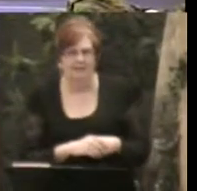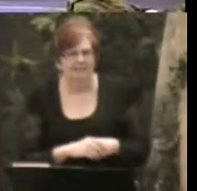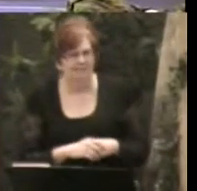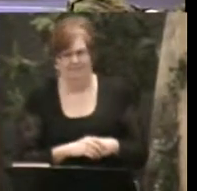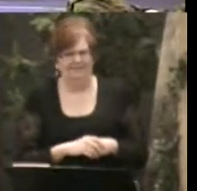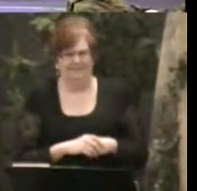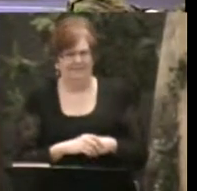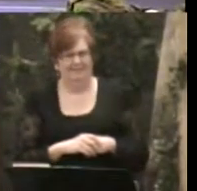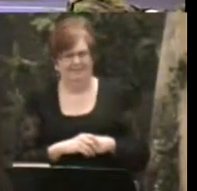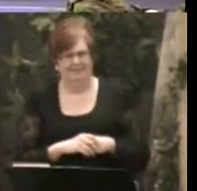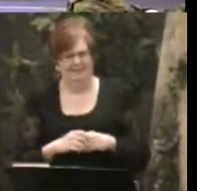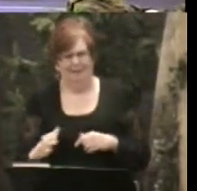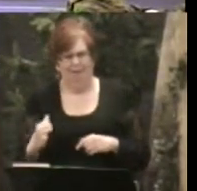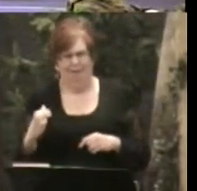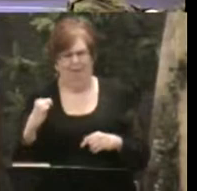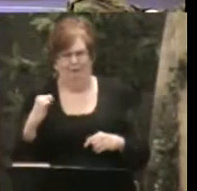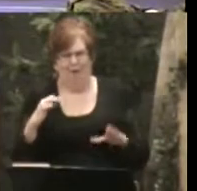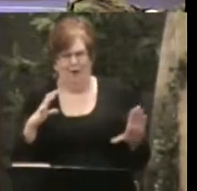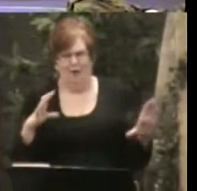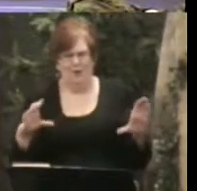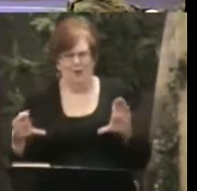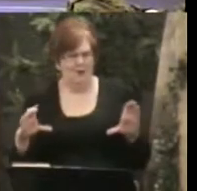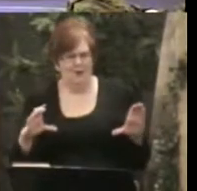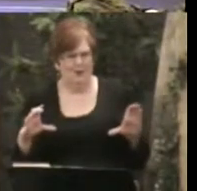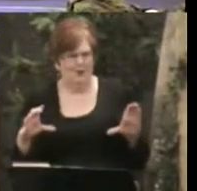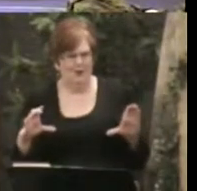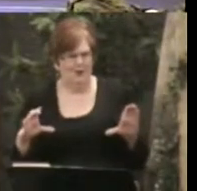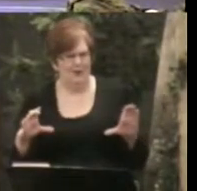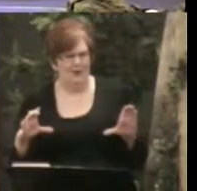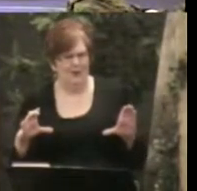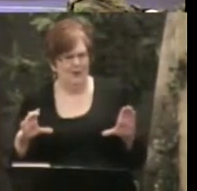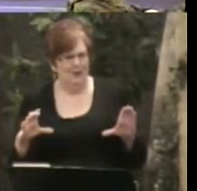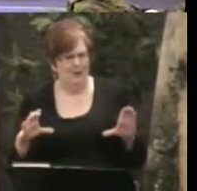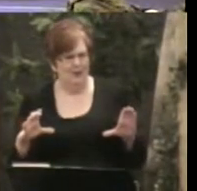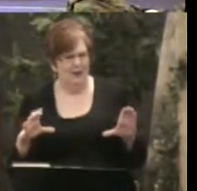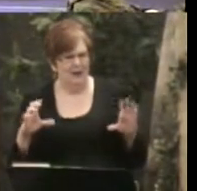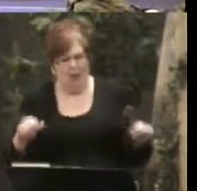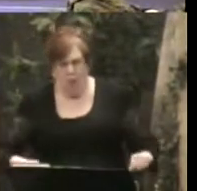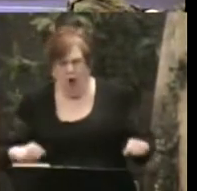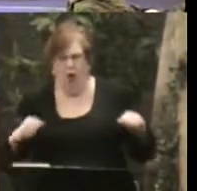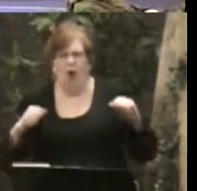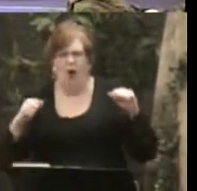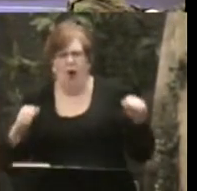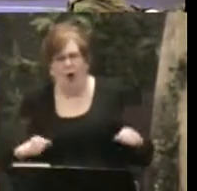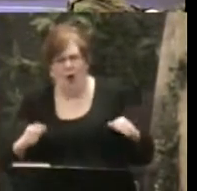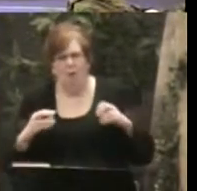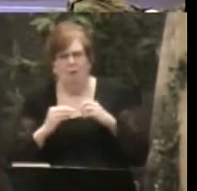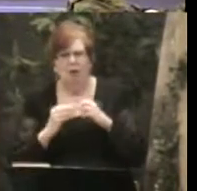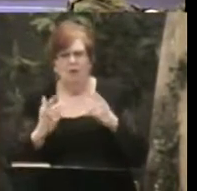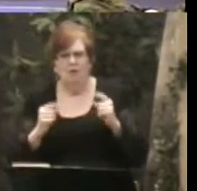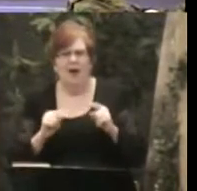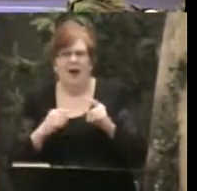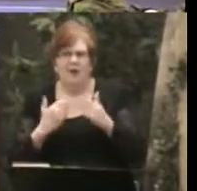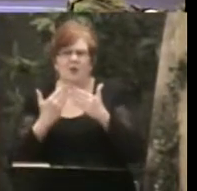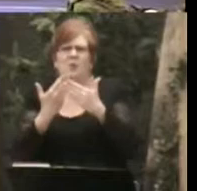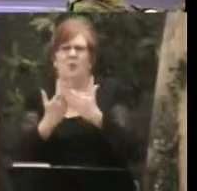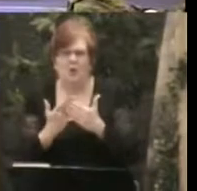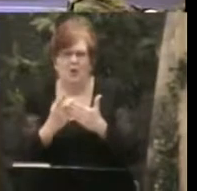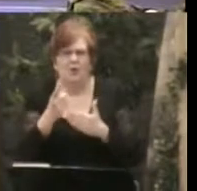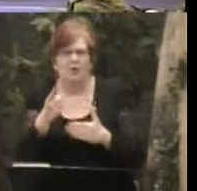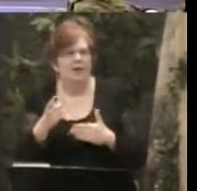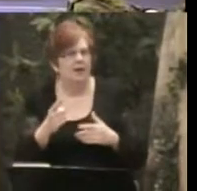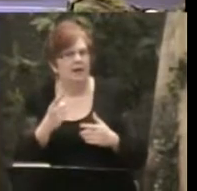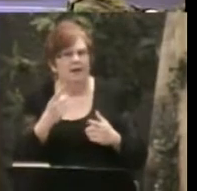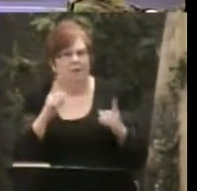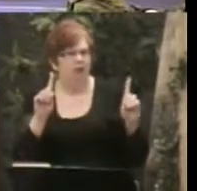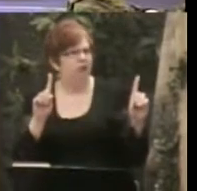godless sailors will not do this. Instead, the Bible says they row harder to try and get to the shore, to no